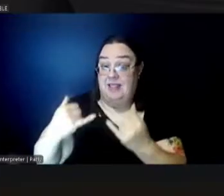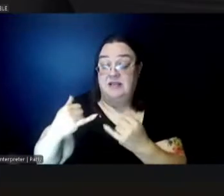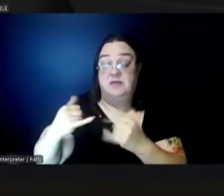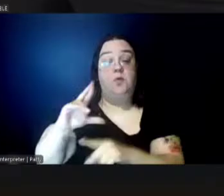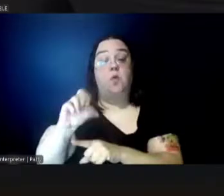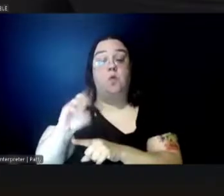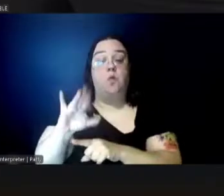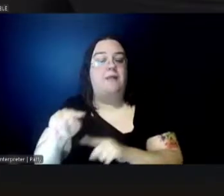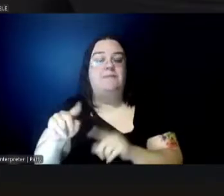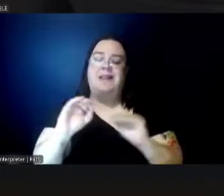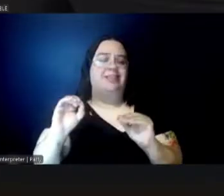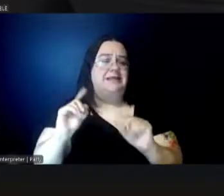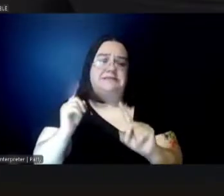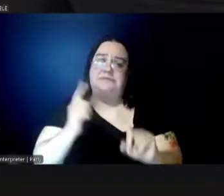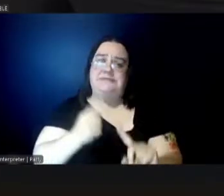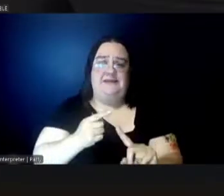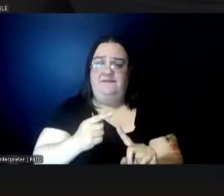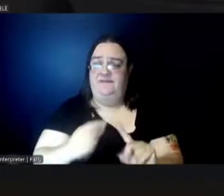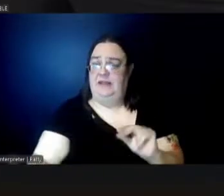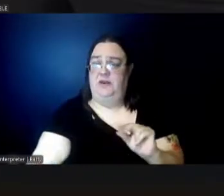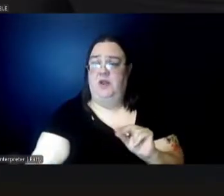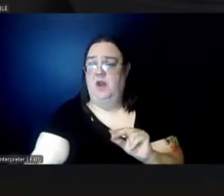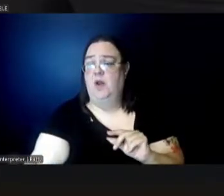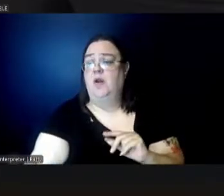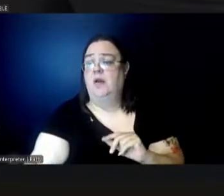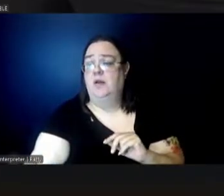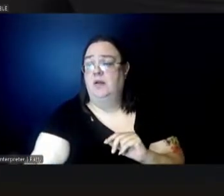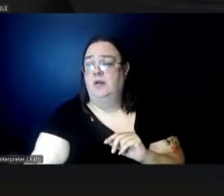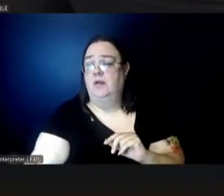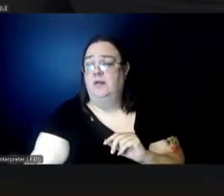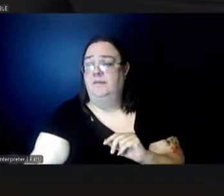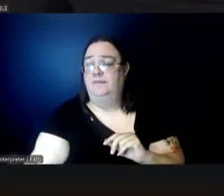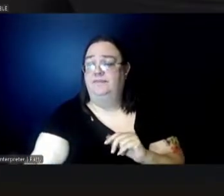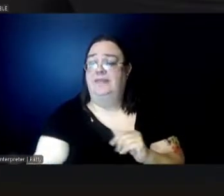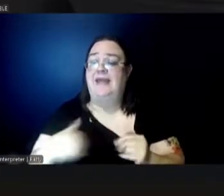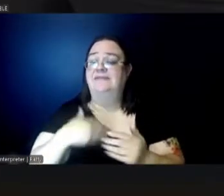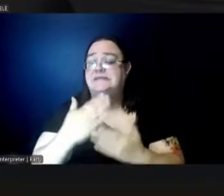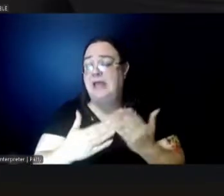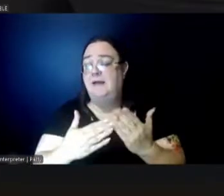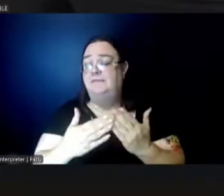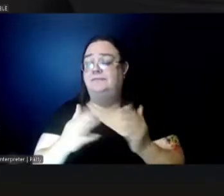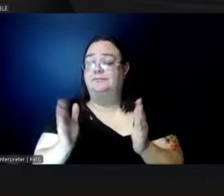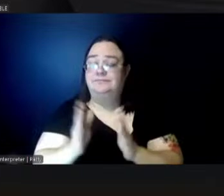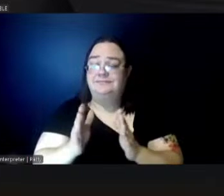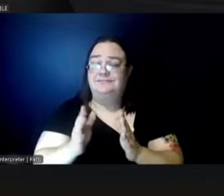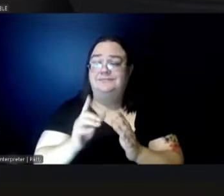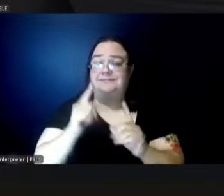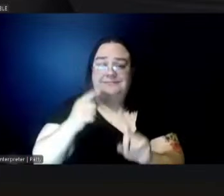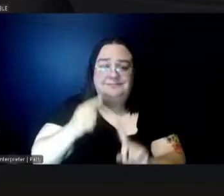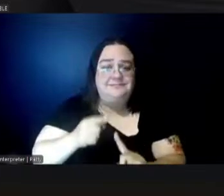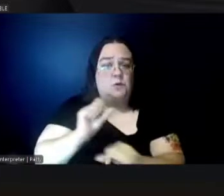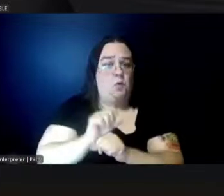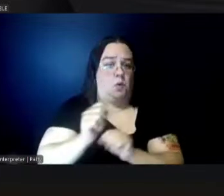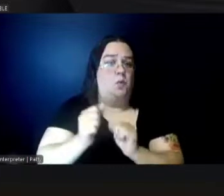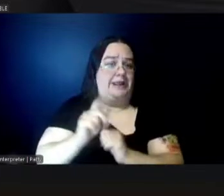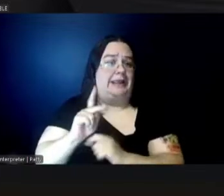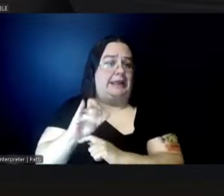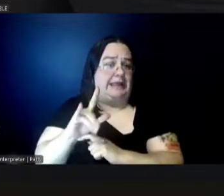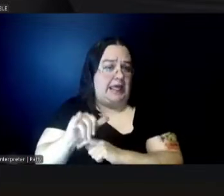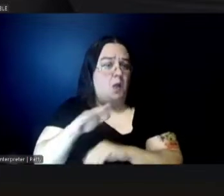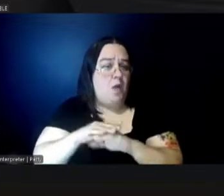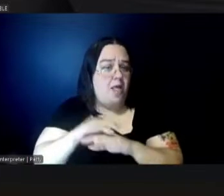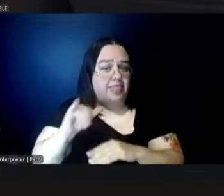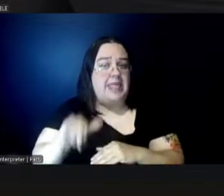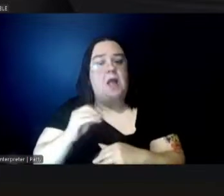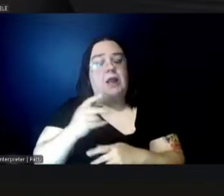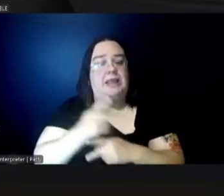Nothing specific. There are some minor details that we are working with Kelly on and keeping track